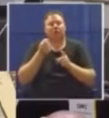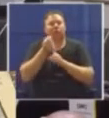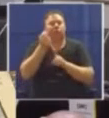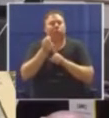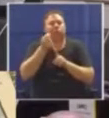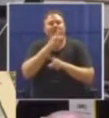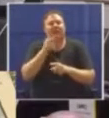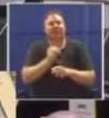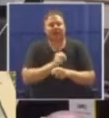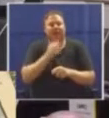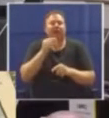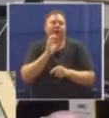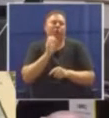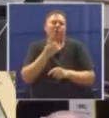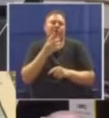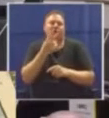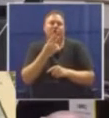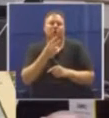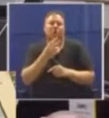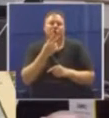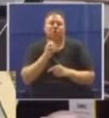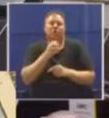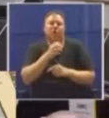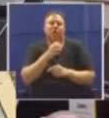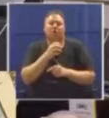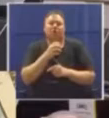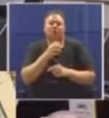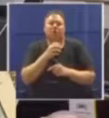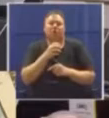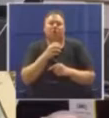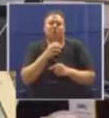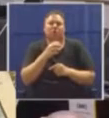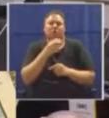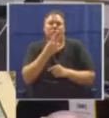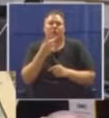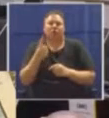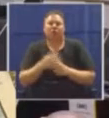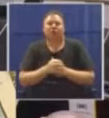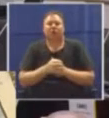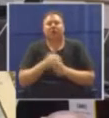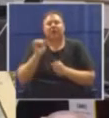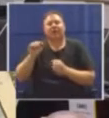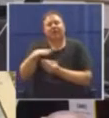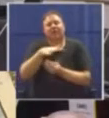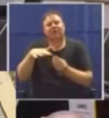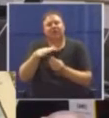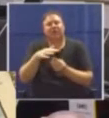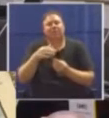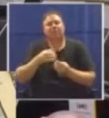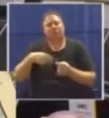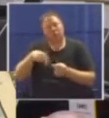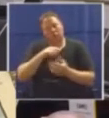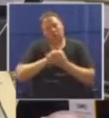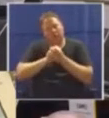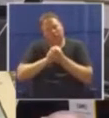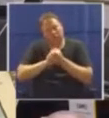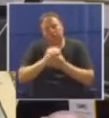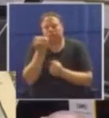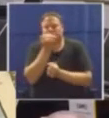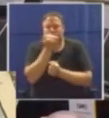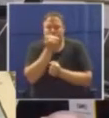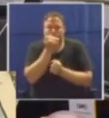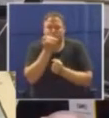Expresses its deepest condolences to his wife, Lauren, children, Gary, Eileen, Nadine, Stephen, and Elaine, and grandchildren and